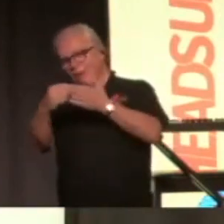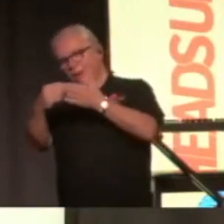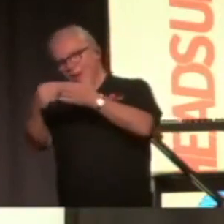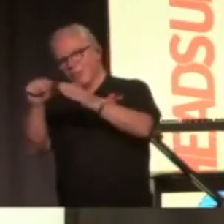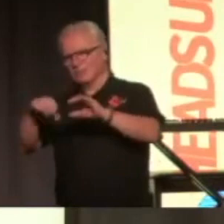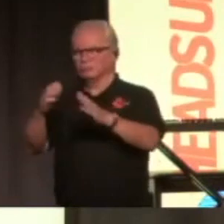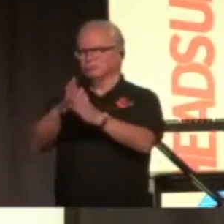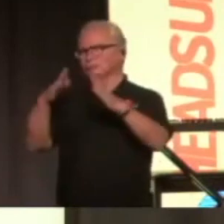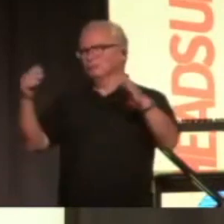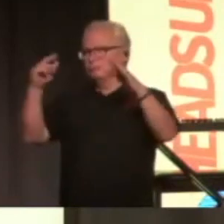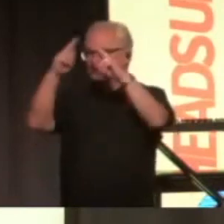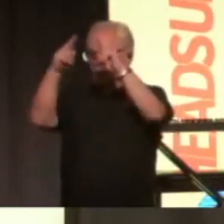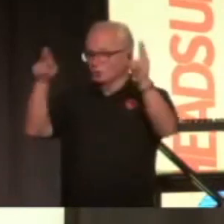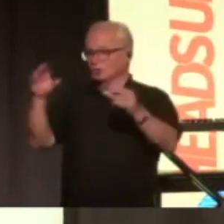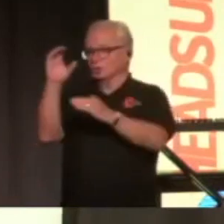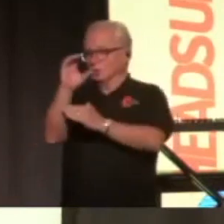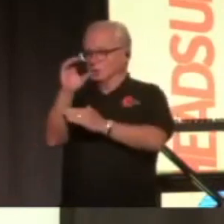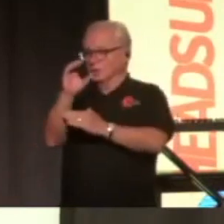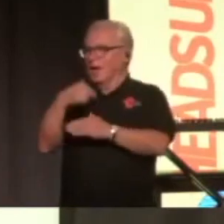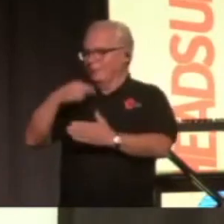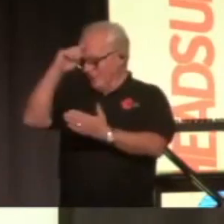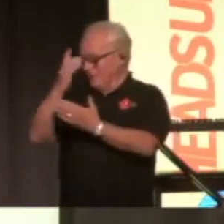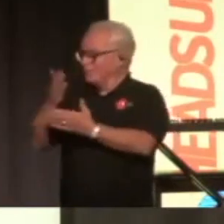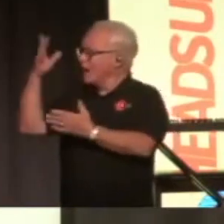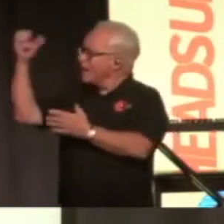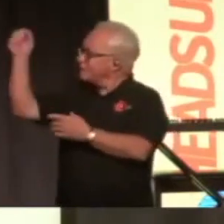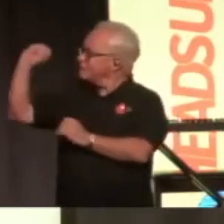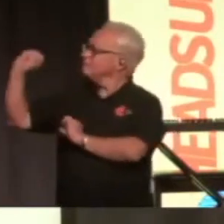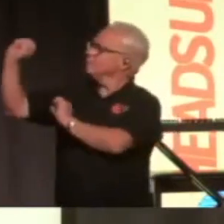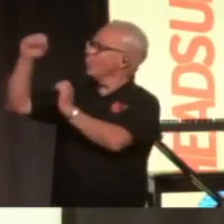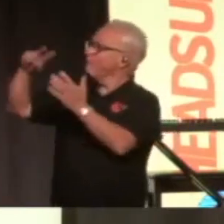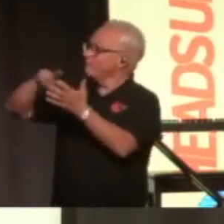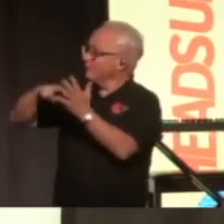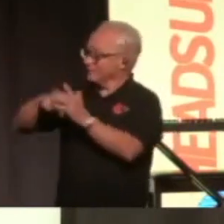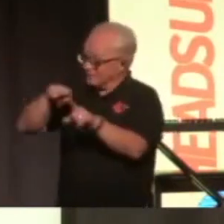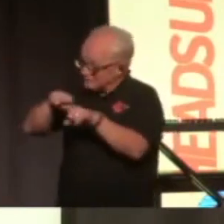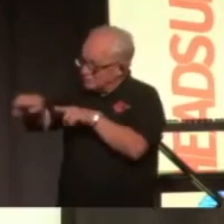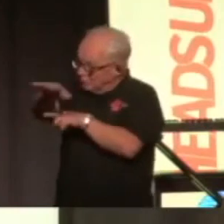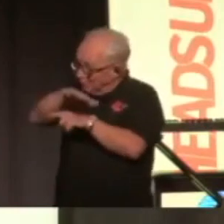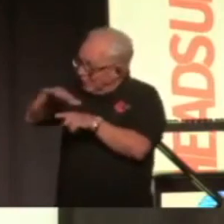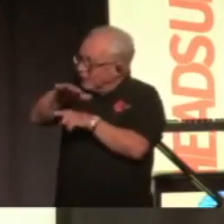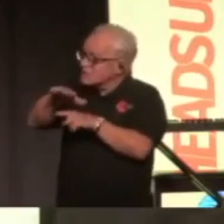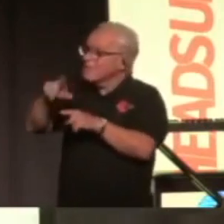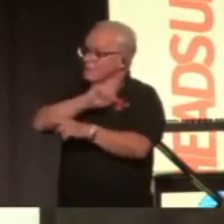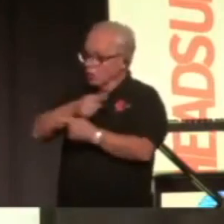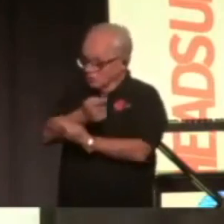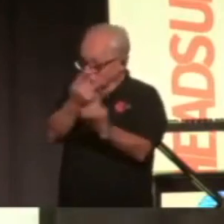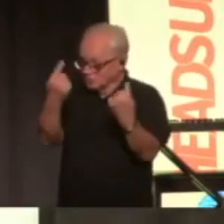We believe, God, that you have a purpose, a special place for us, that this must be the